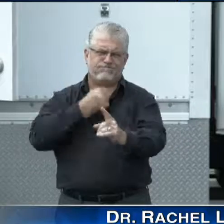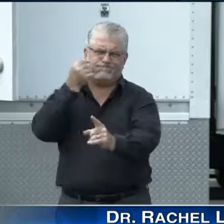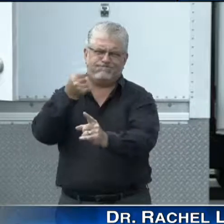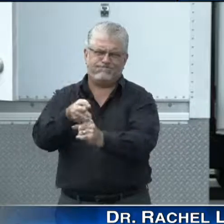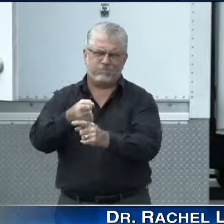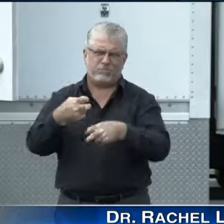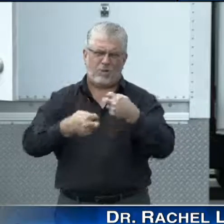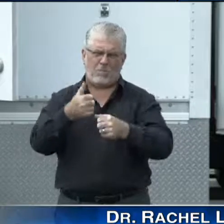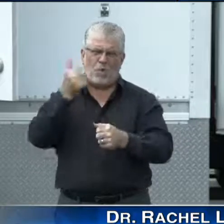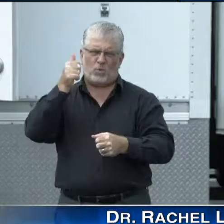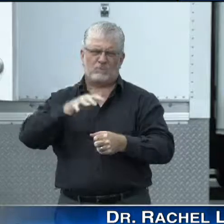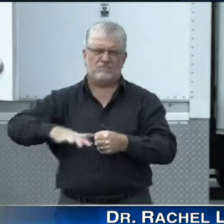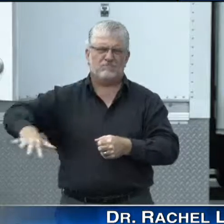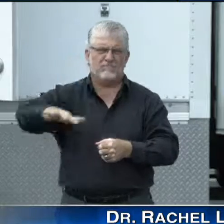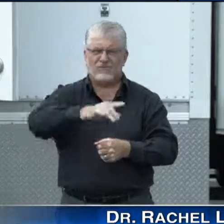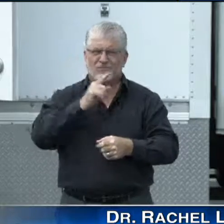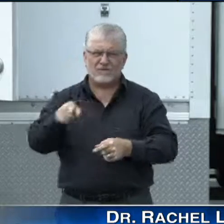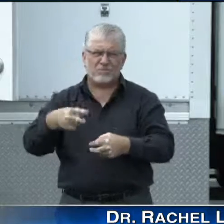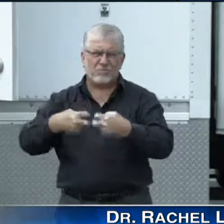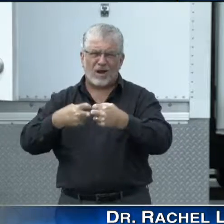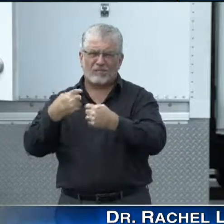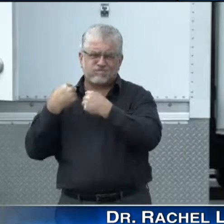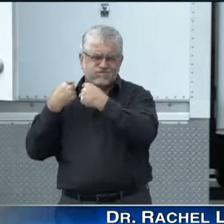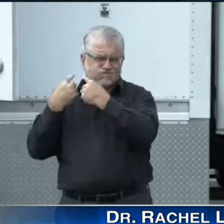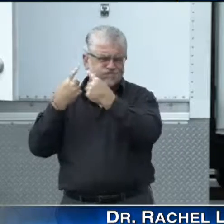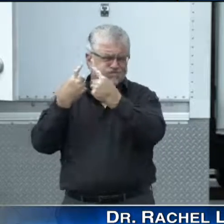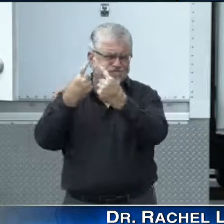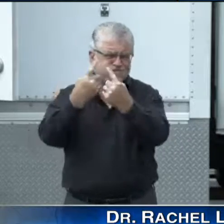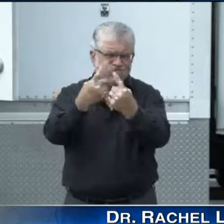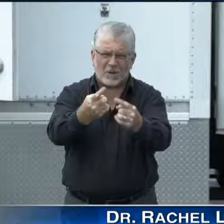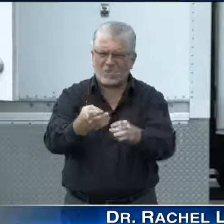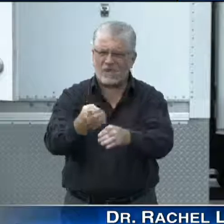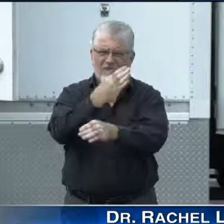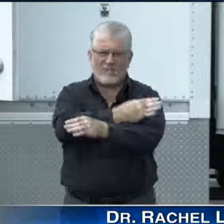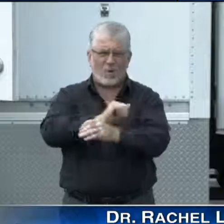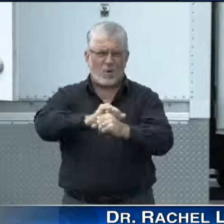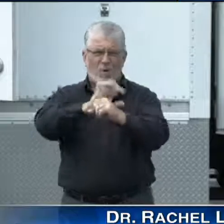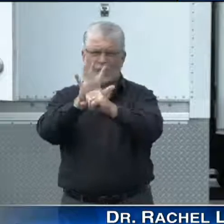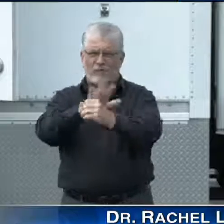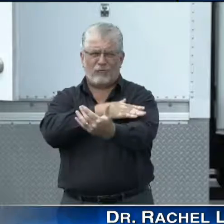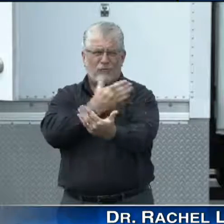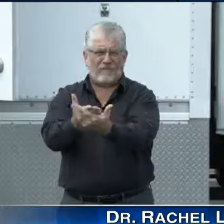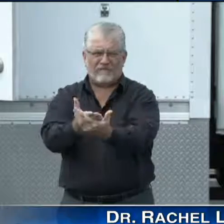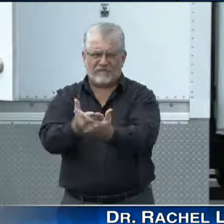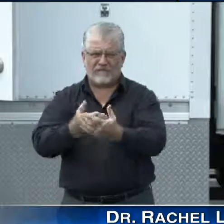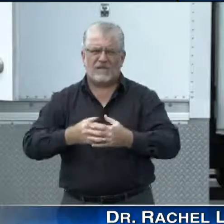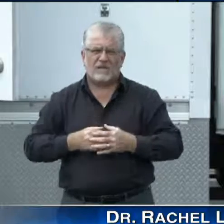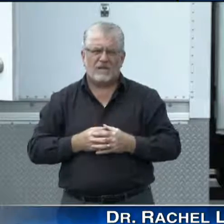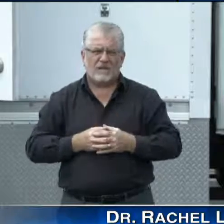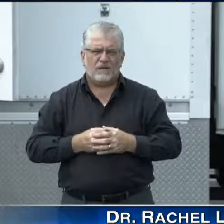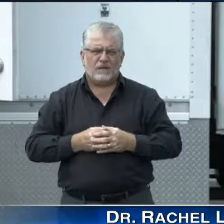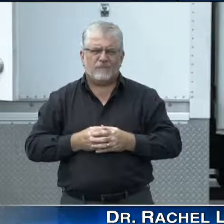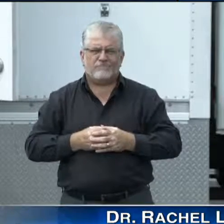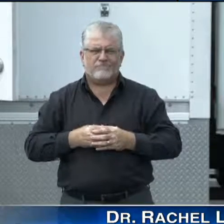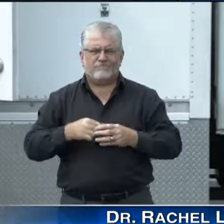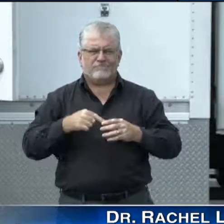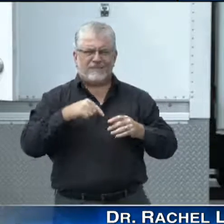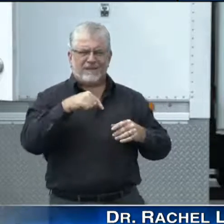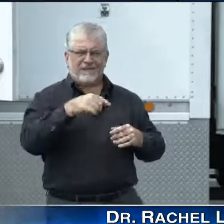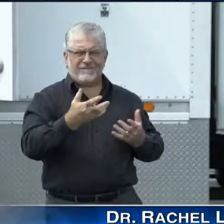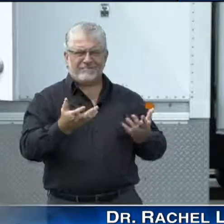before the pandemic came to our shores. It is the social determinants of health and